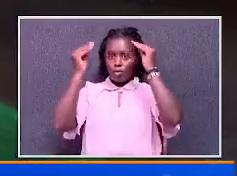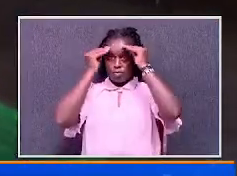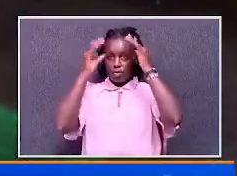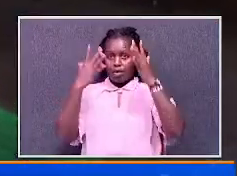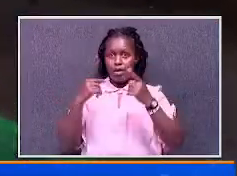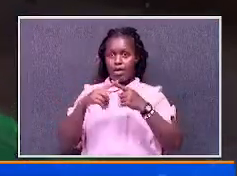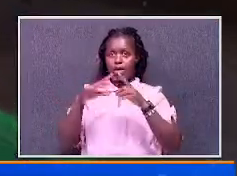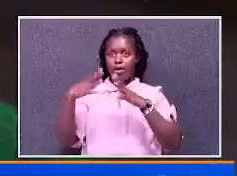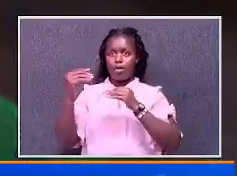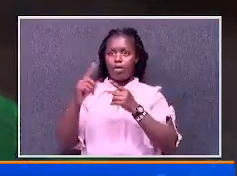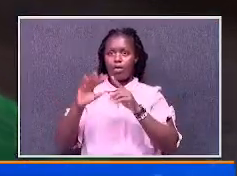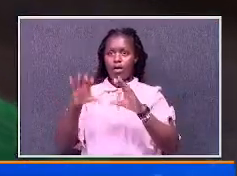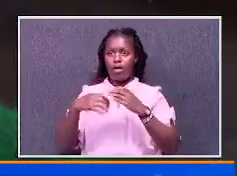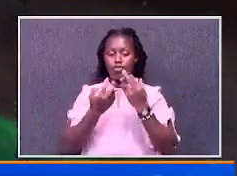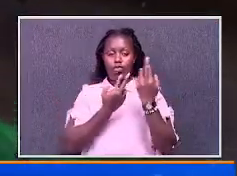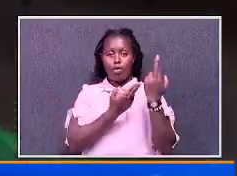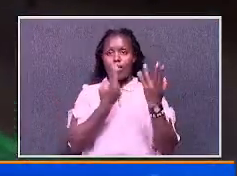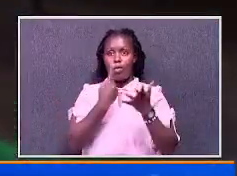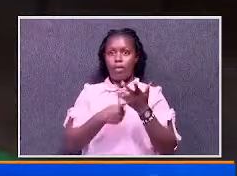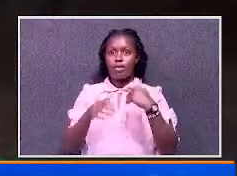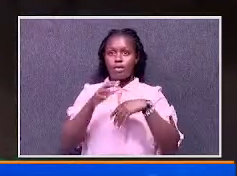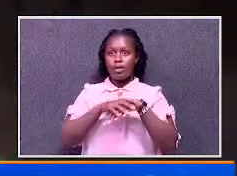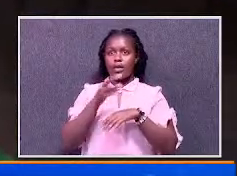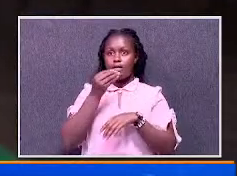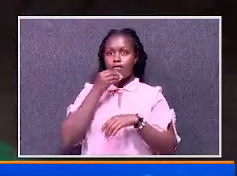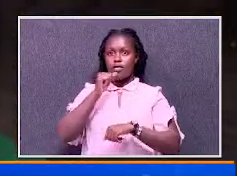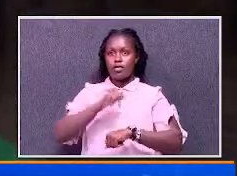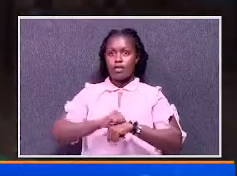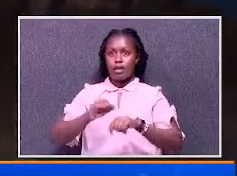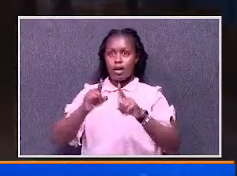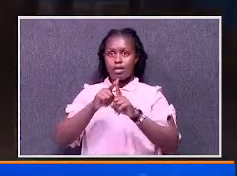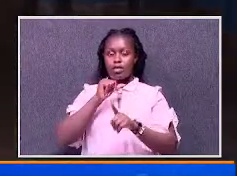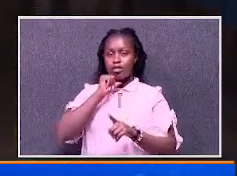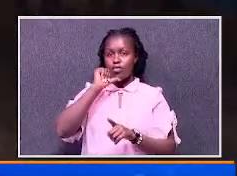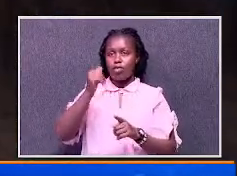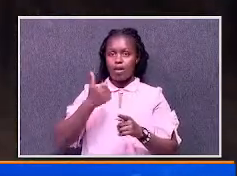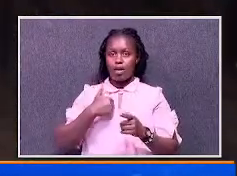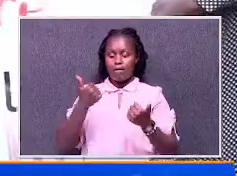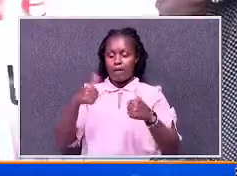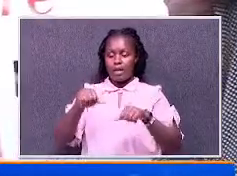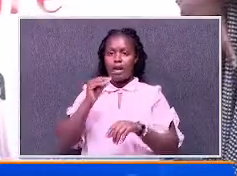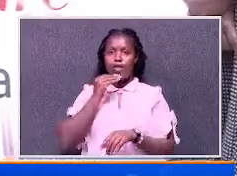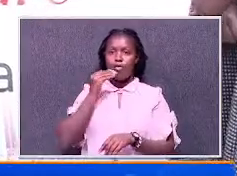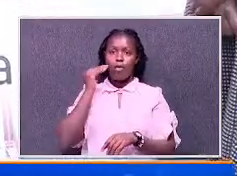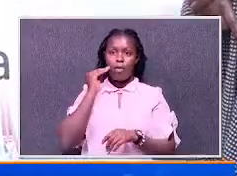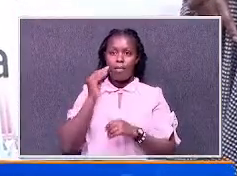attend class with the hope that they will get food in school, as they do not have any at home.